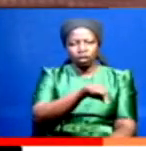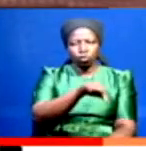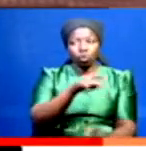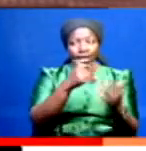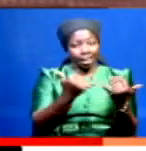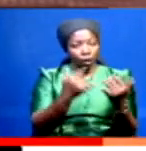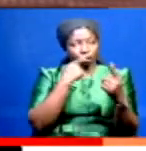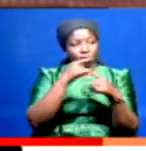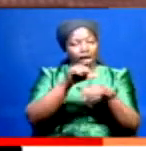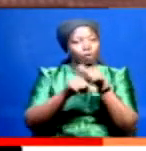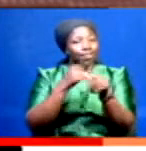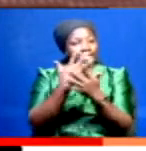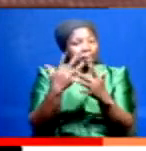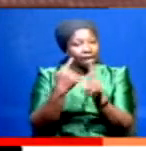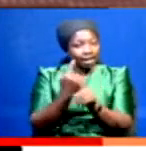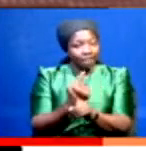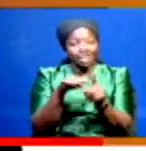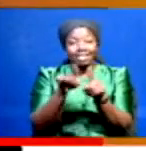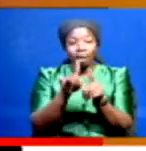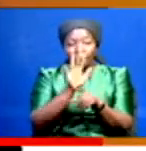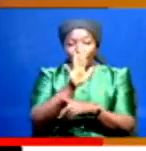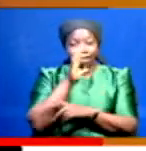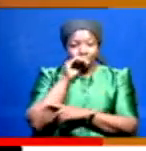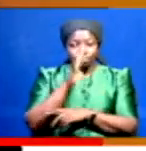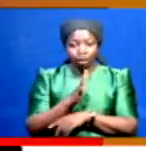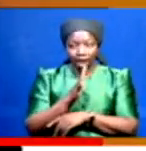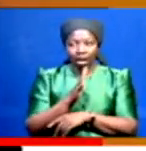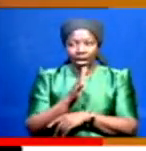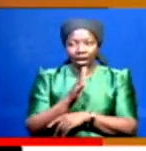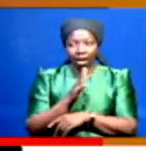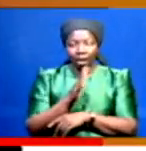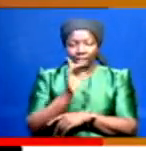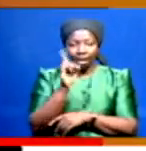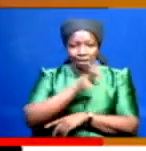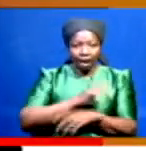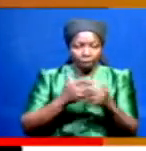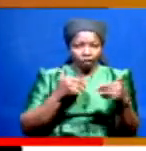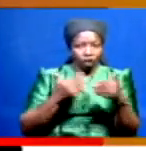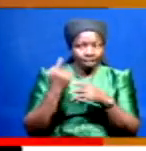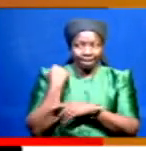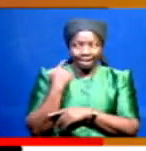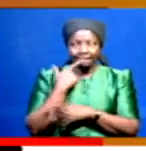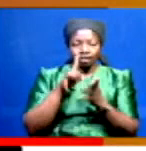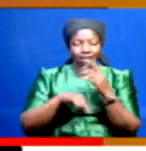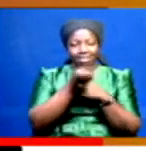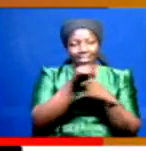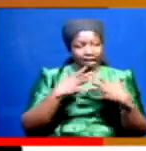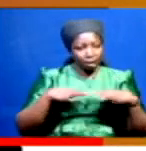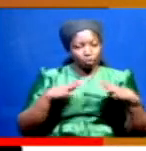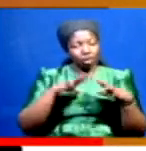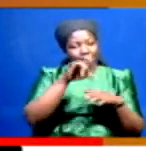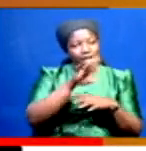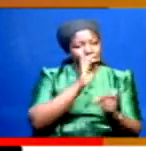this. Even your speaker, the day before yesterday, or yesterday, said that indeed these people need to be